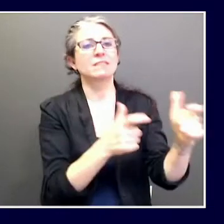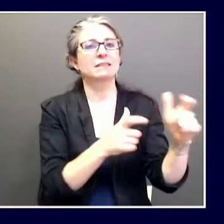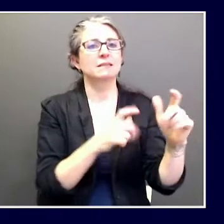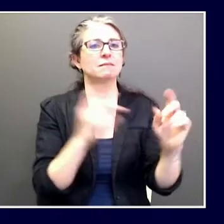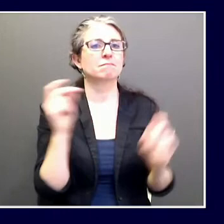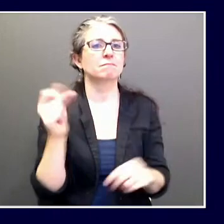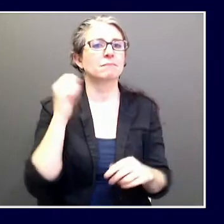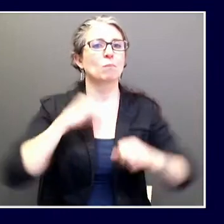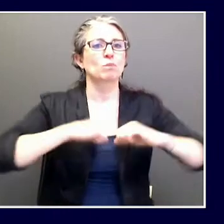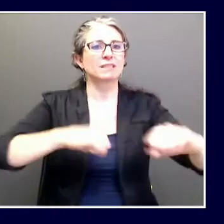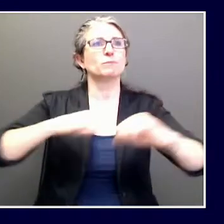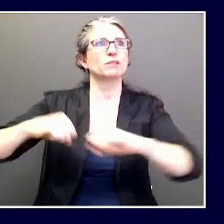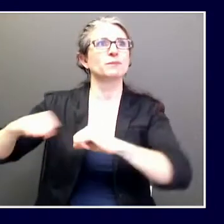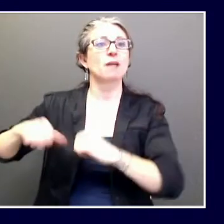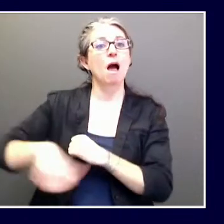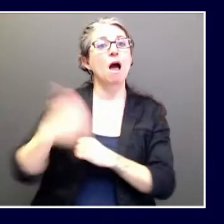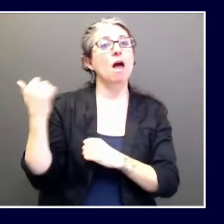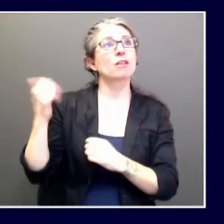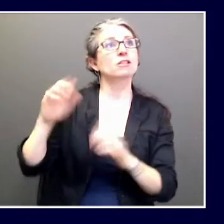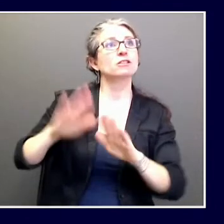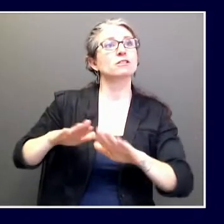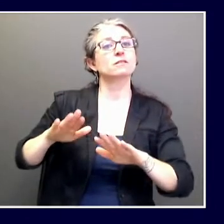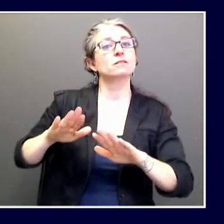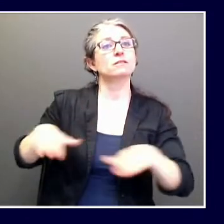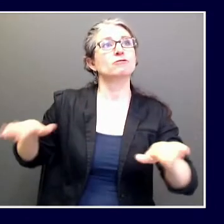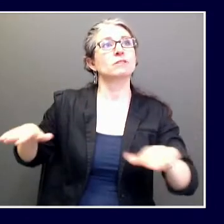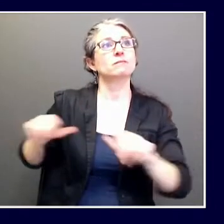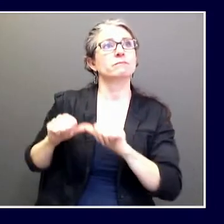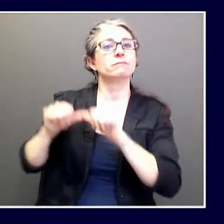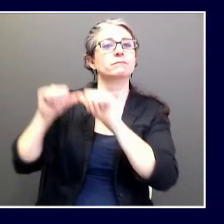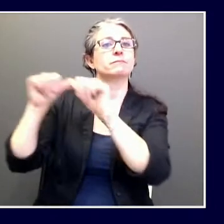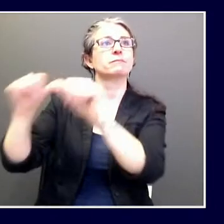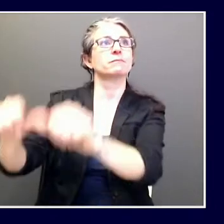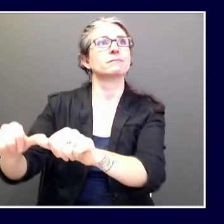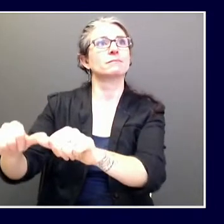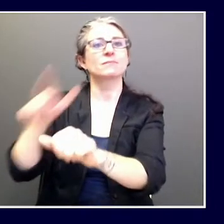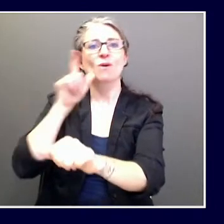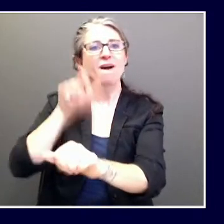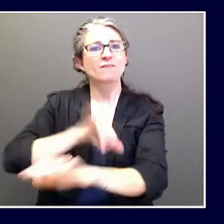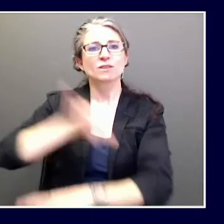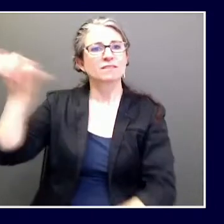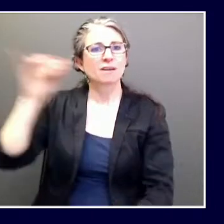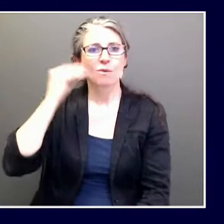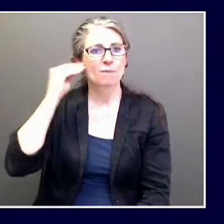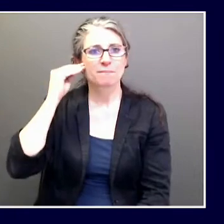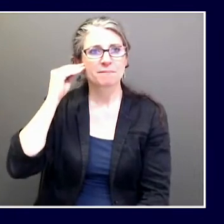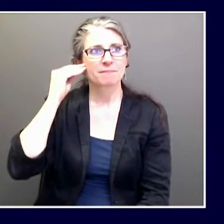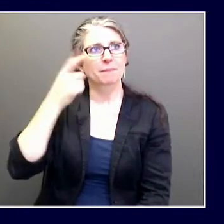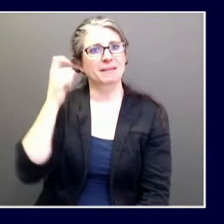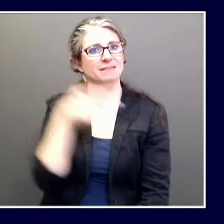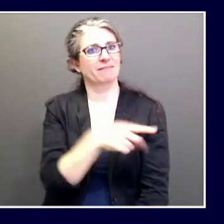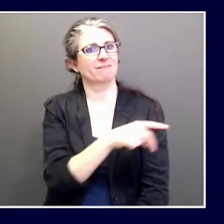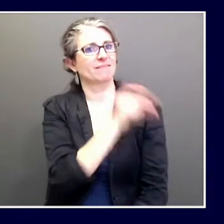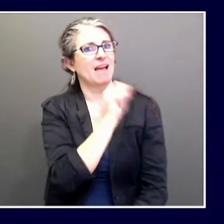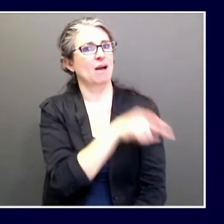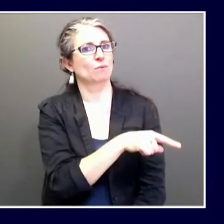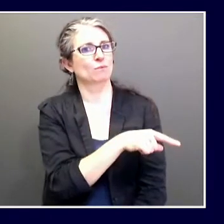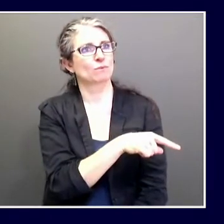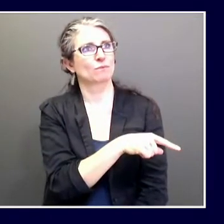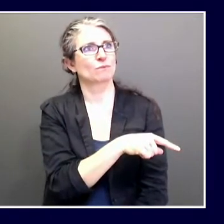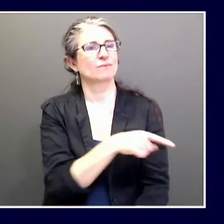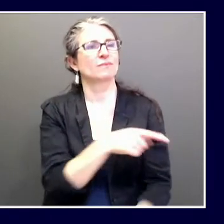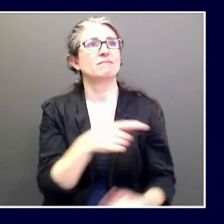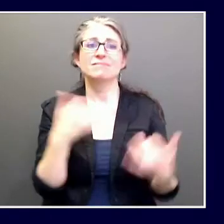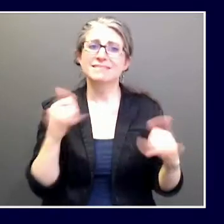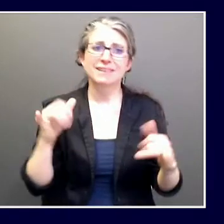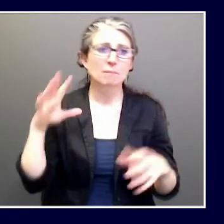classroom participating in pooled testing don't have to quarantine necessarily. They can participate in school activities. They can go to class if they're part of